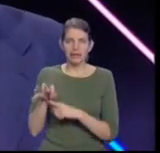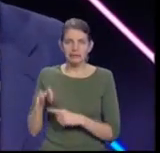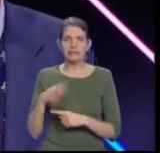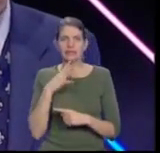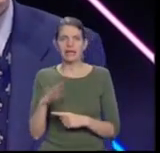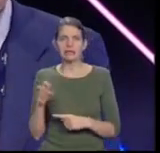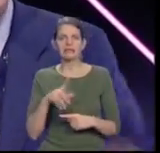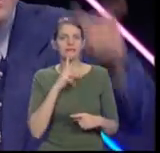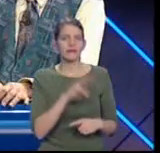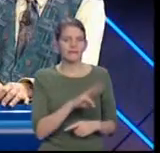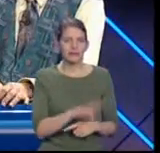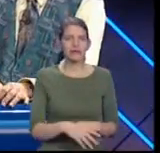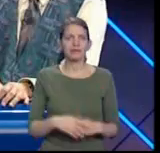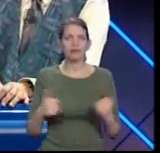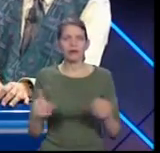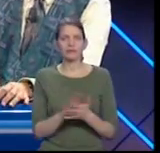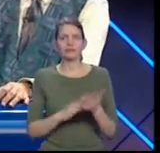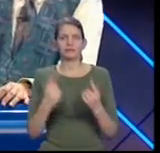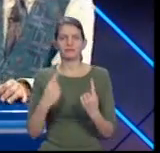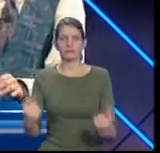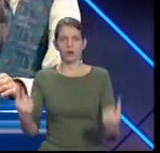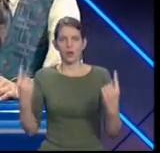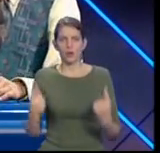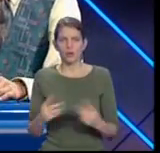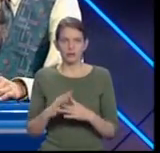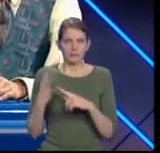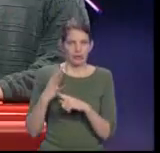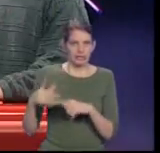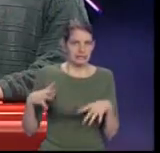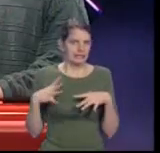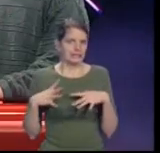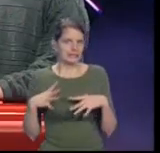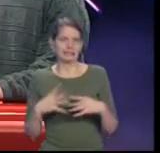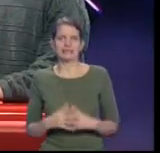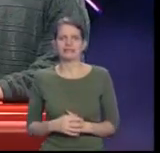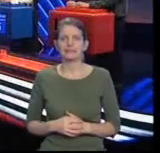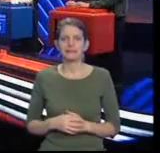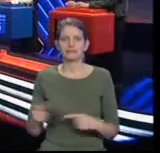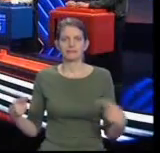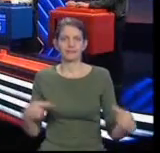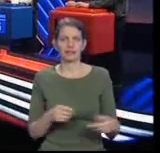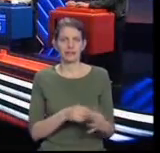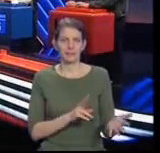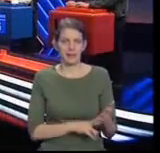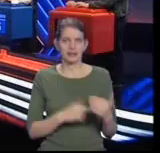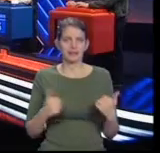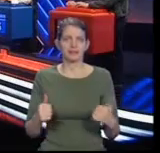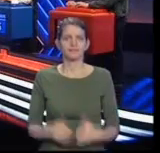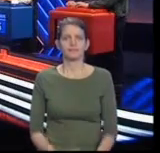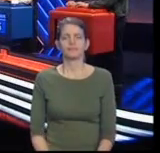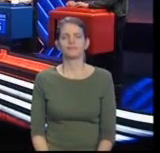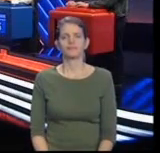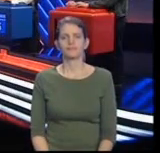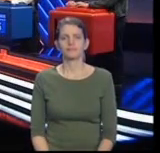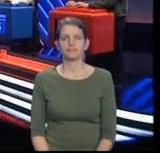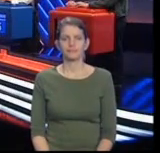play solo shoot. So, Gavin, you're under pressure to get a catchphrase now, mate. You're going to play on your own against Ben. And first of all, Ben, hit the number chase button and find out how much his